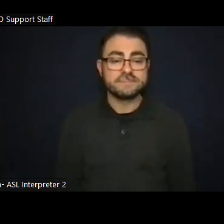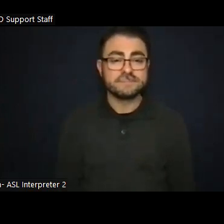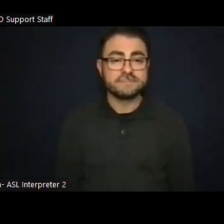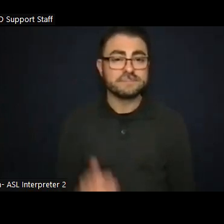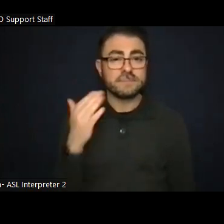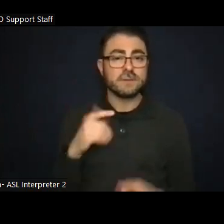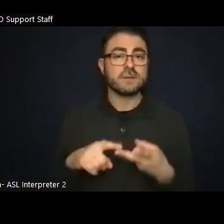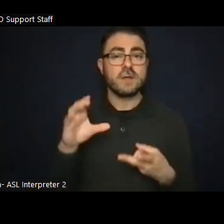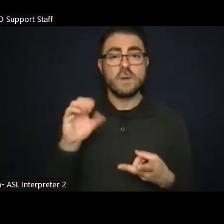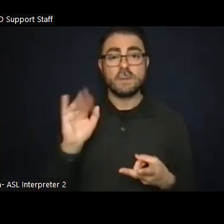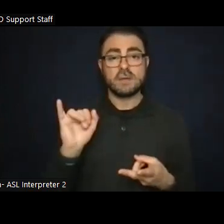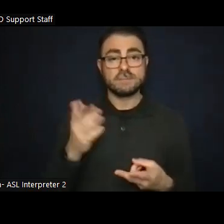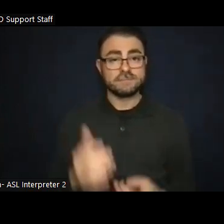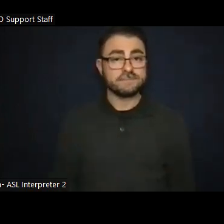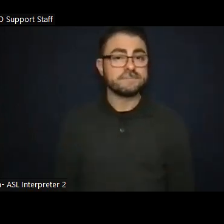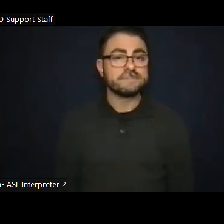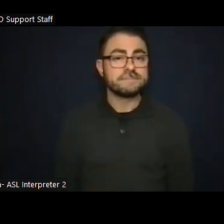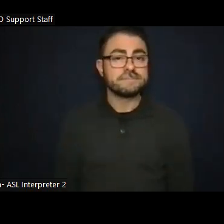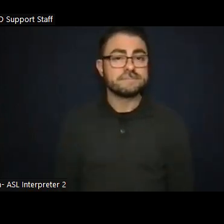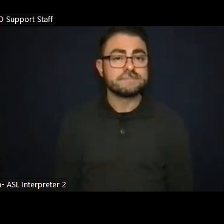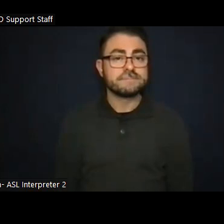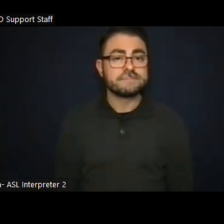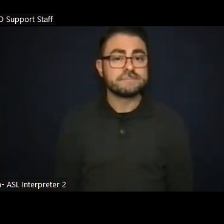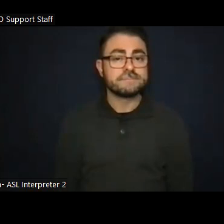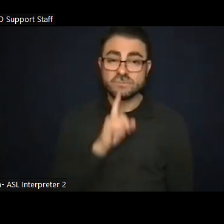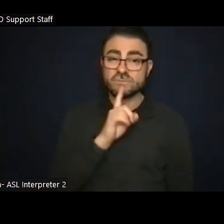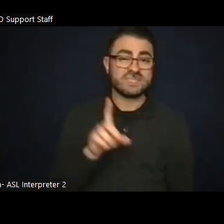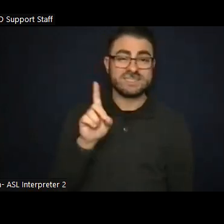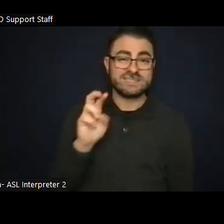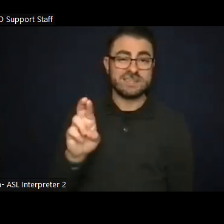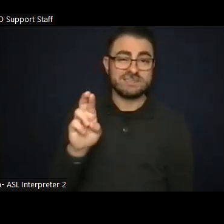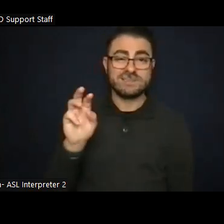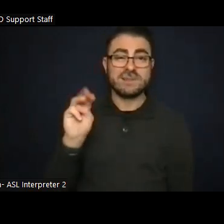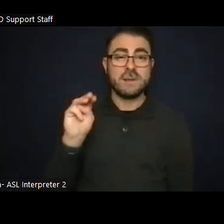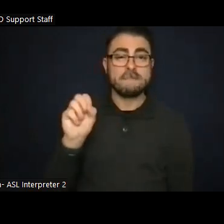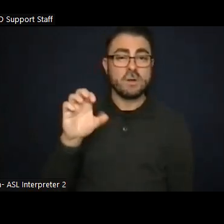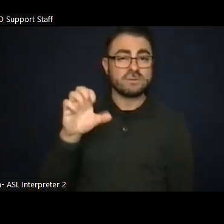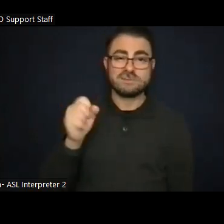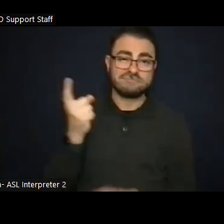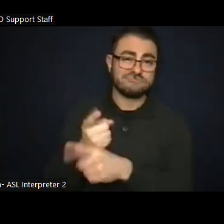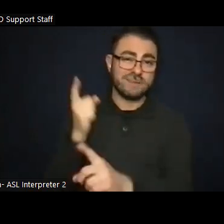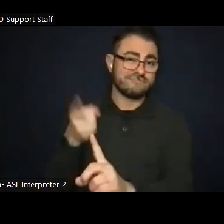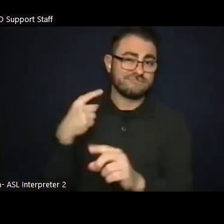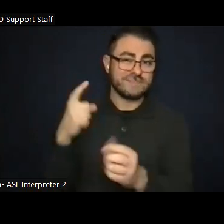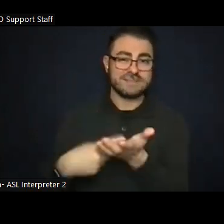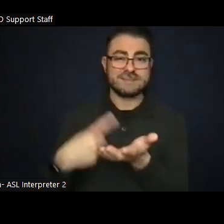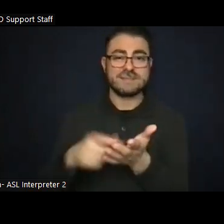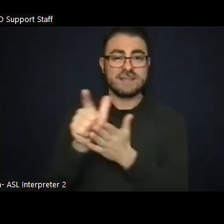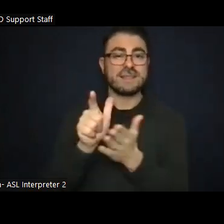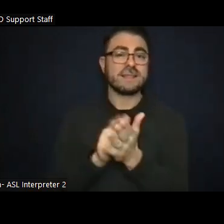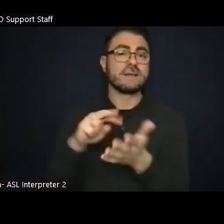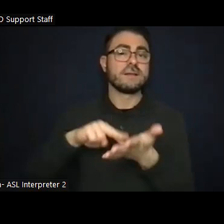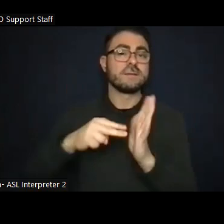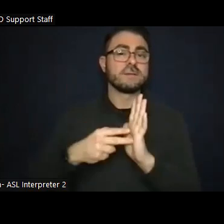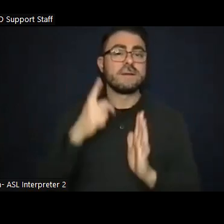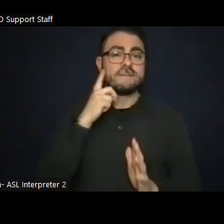Co-chair Obi? Actually, Dr. Moses nailed it right there. They said we need to discuss the legal ramifications of a morgue